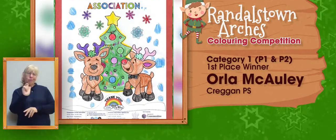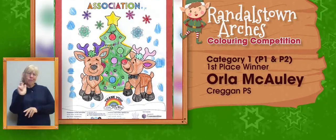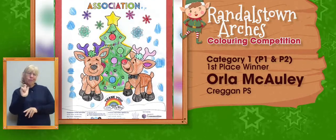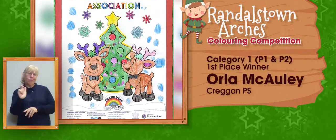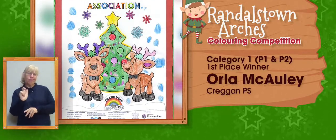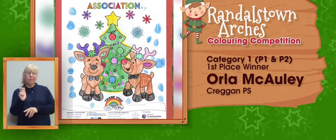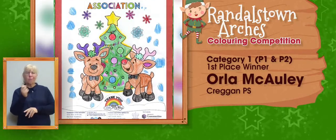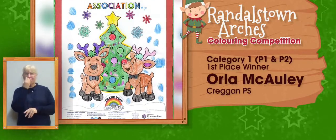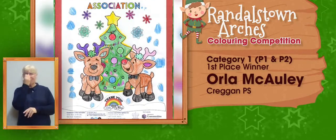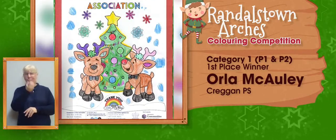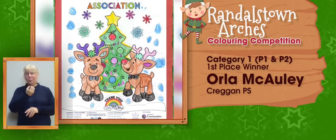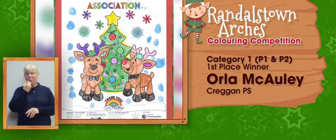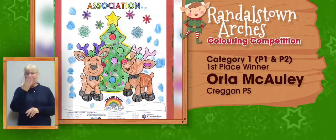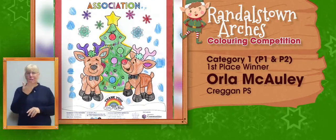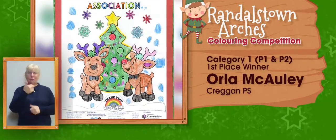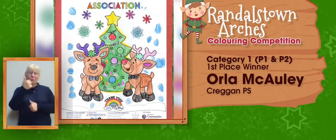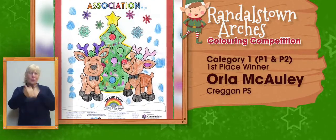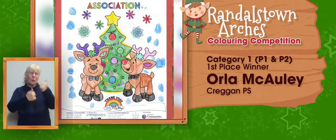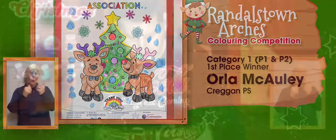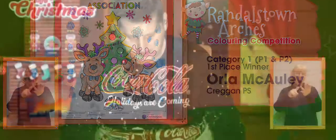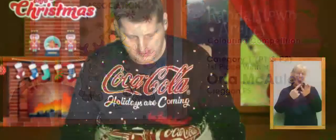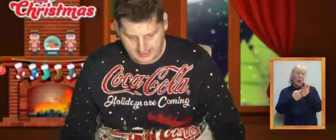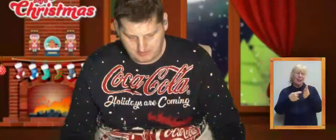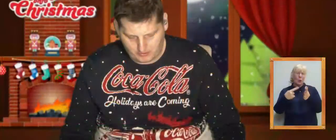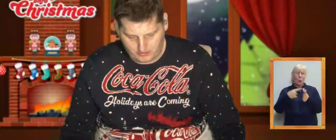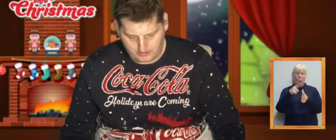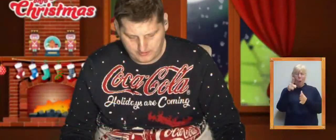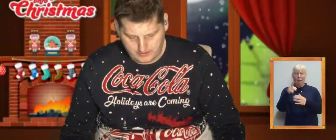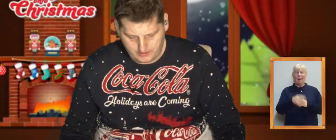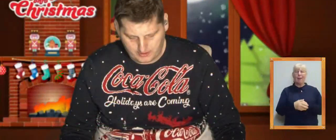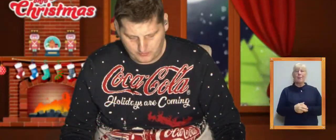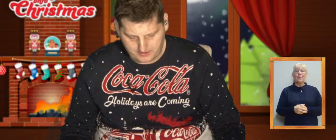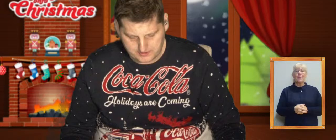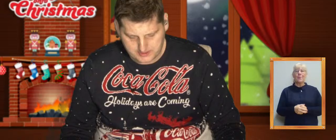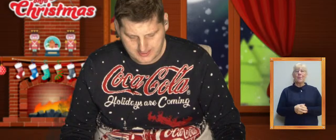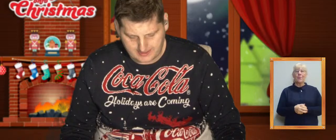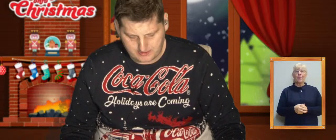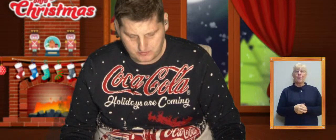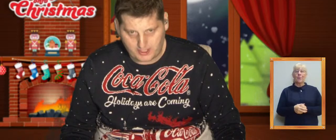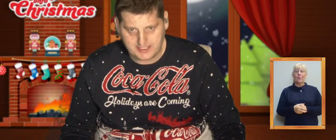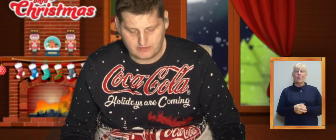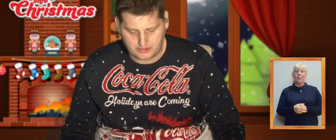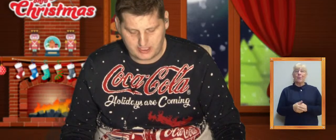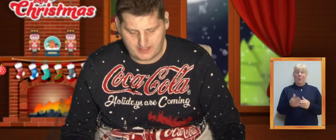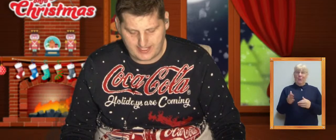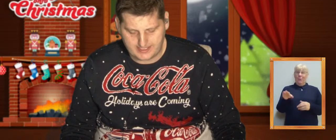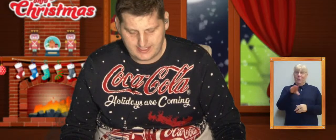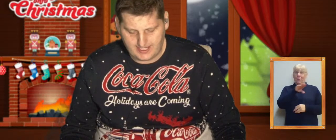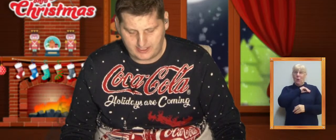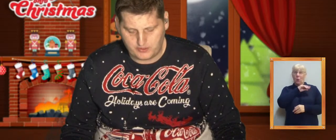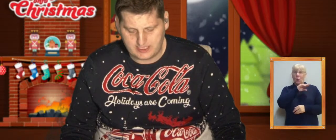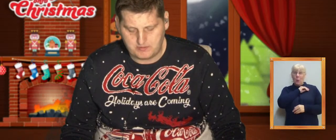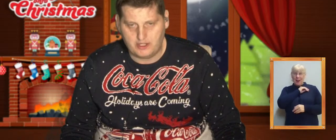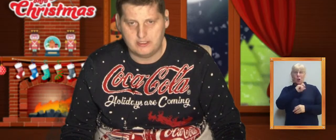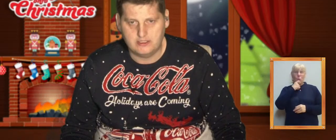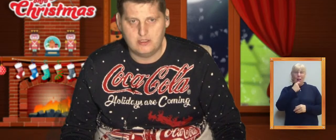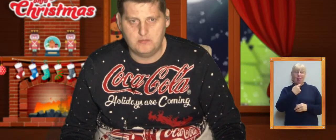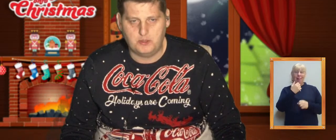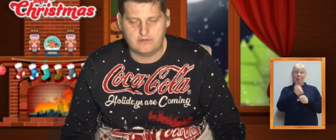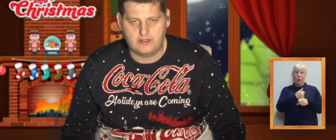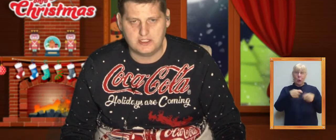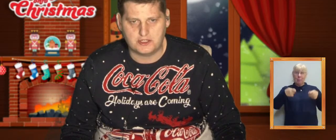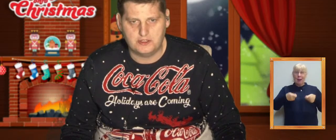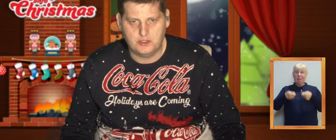Well done and congratulations. Of course, all our winners get their prize of the goodie bag, and a